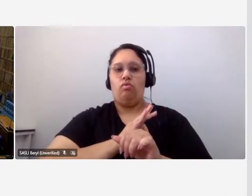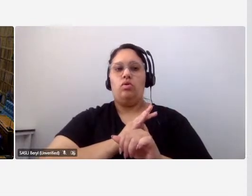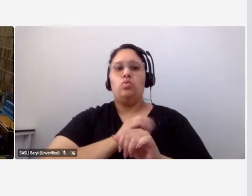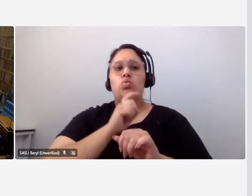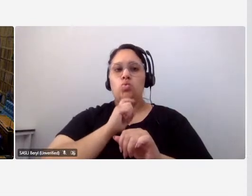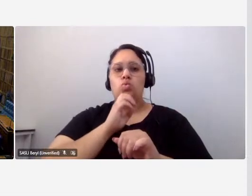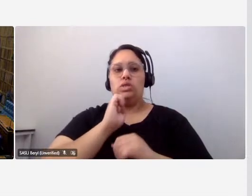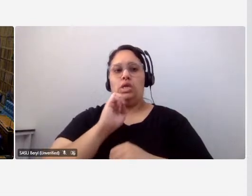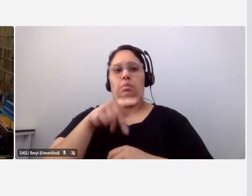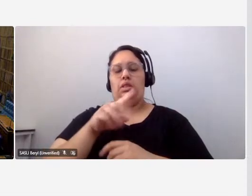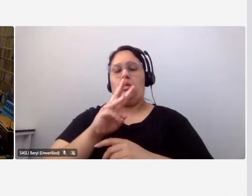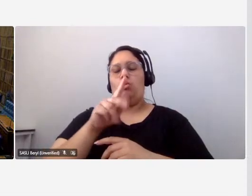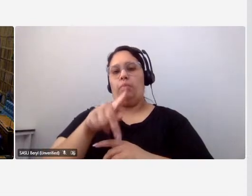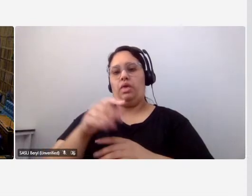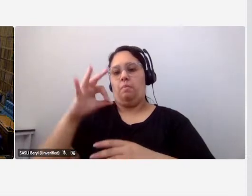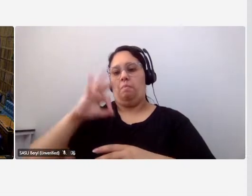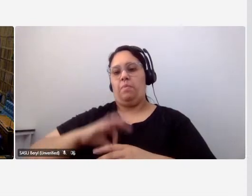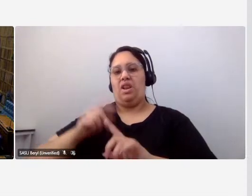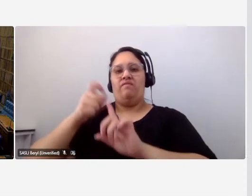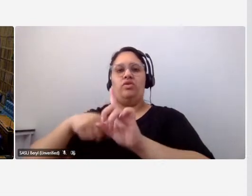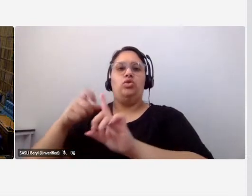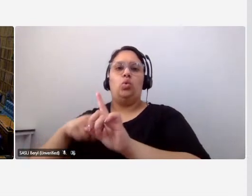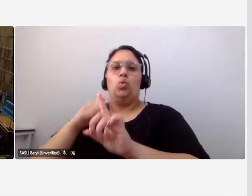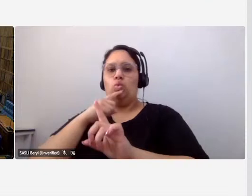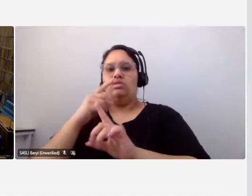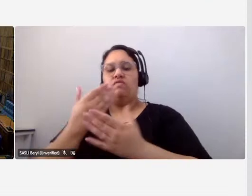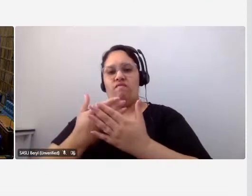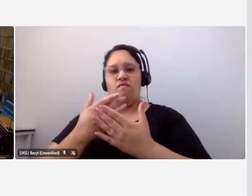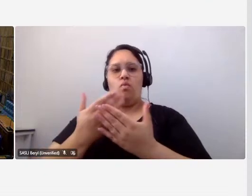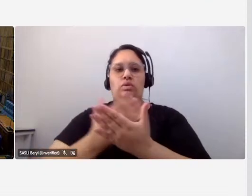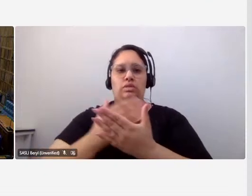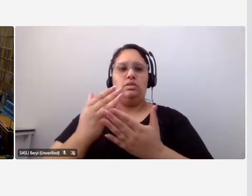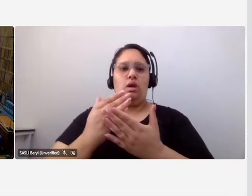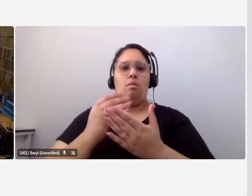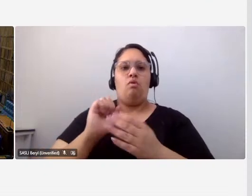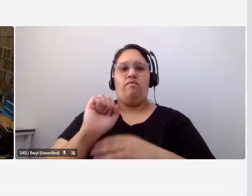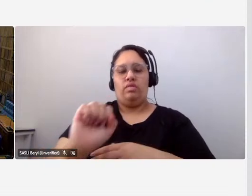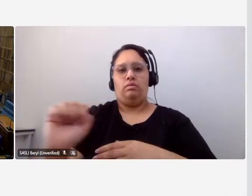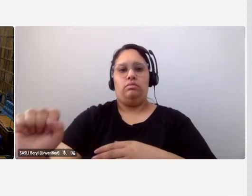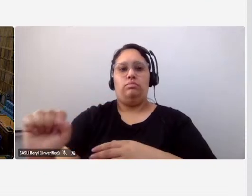use EPWP beneficiaries to fulfill some of those